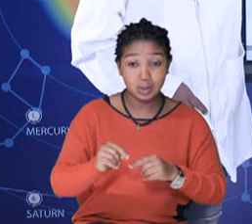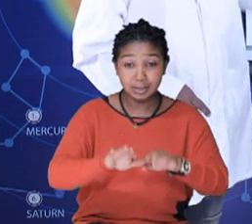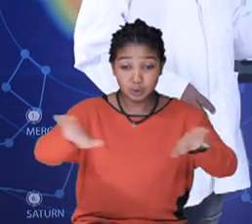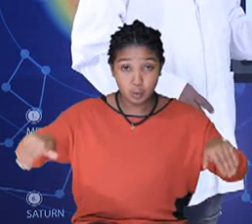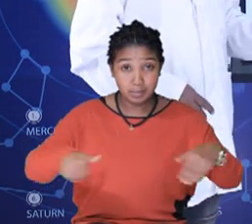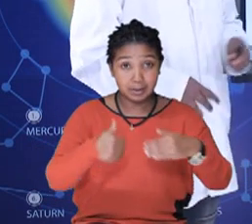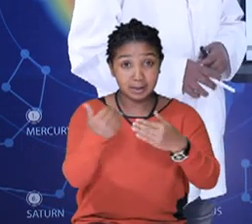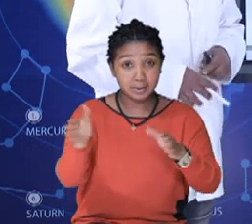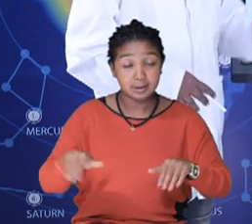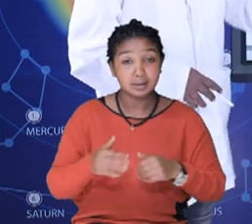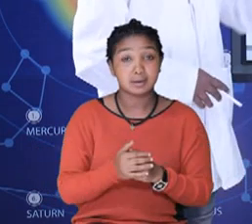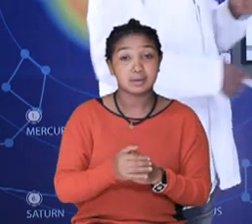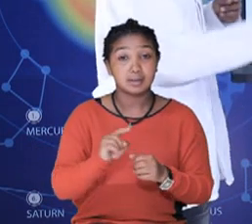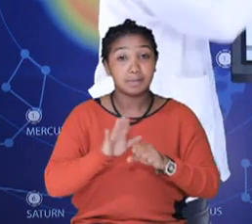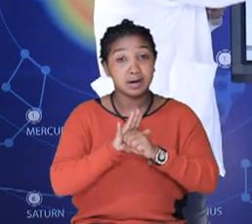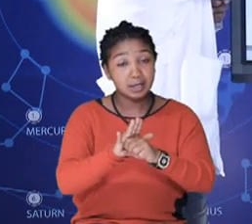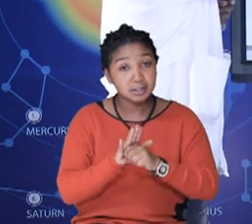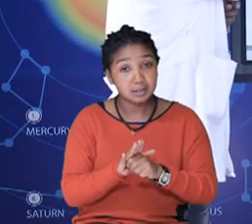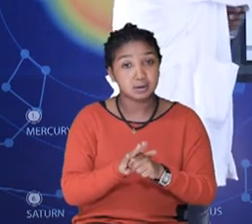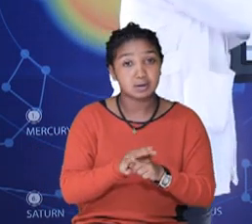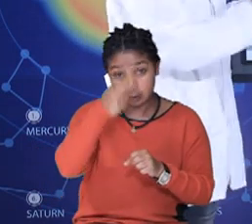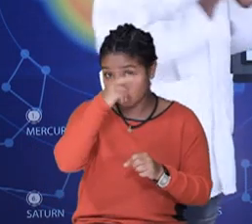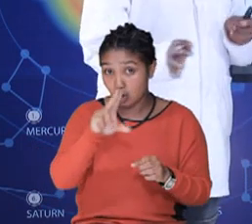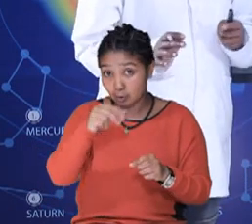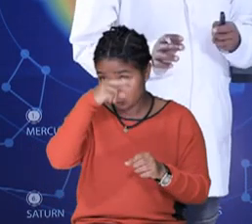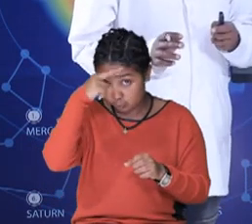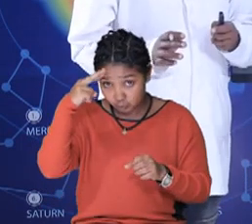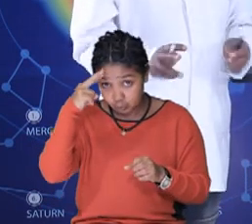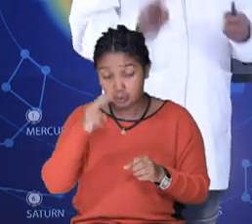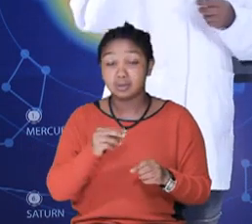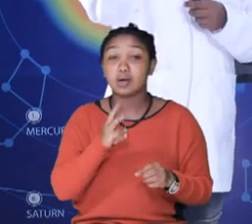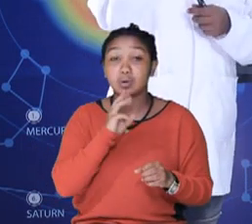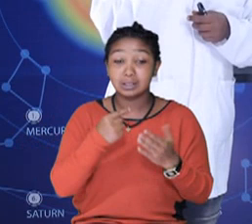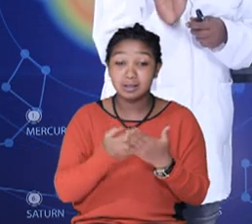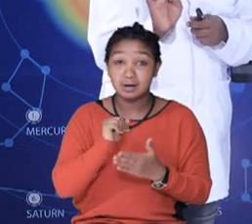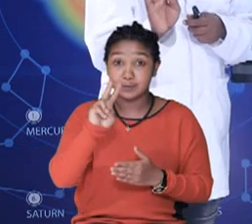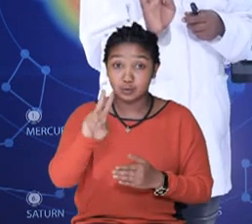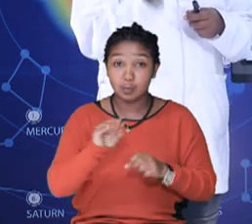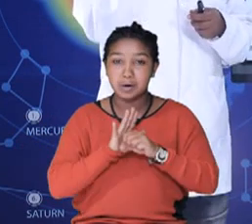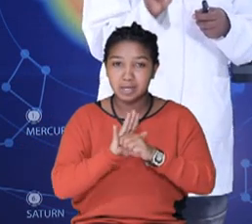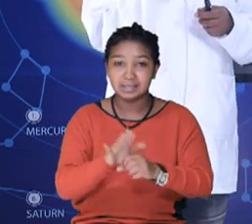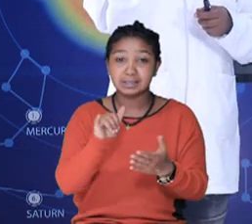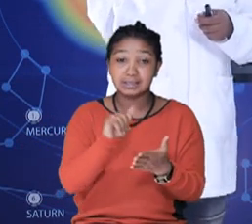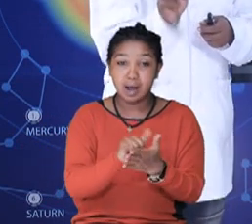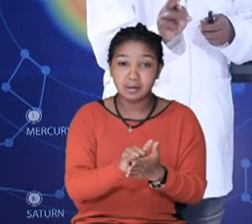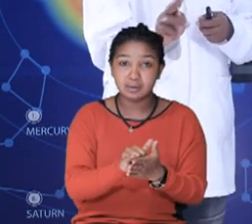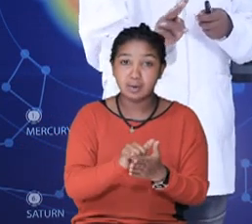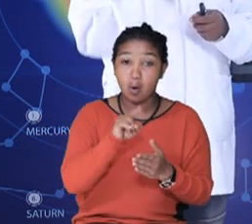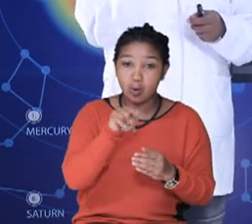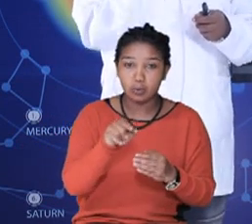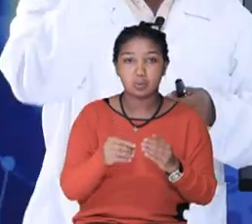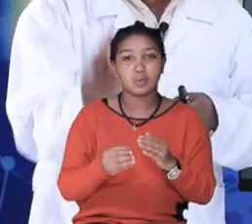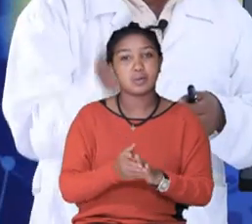swimming, the pressure acting on you is not just due to the water above you. There is two pressures that act on